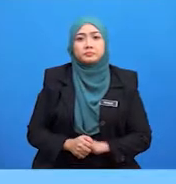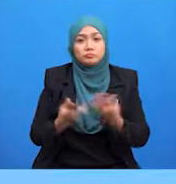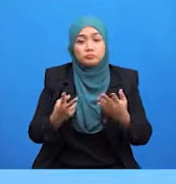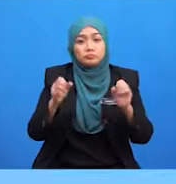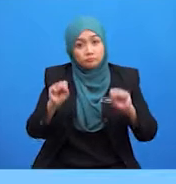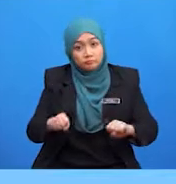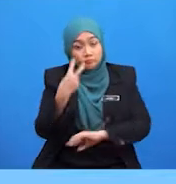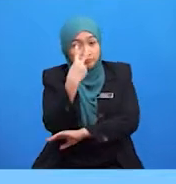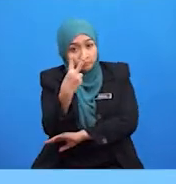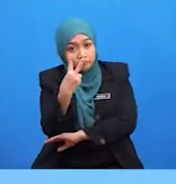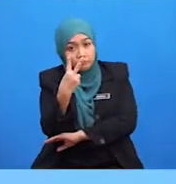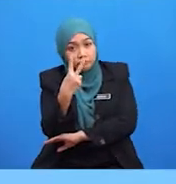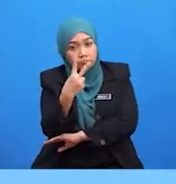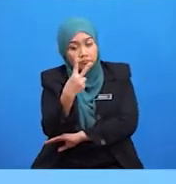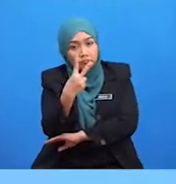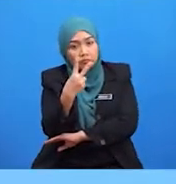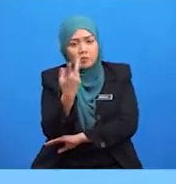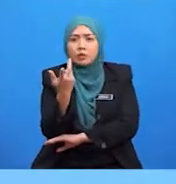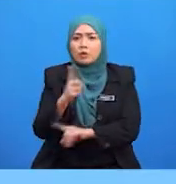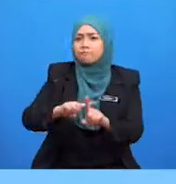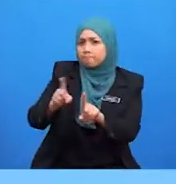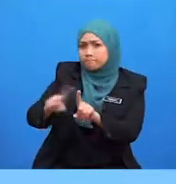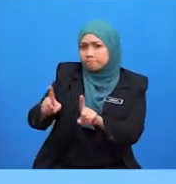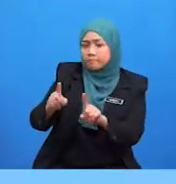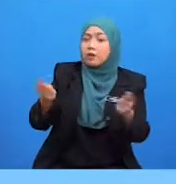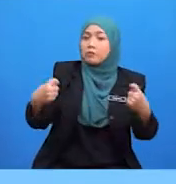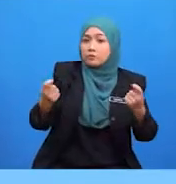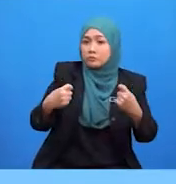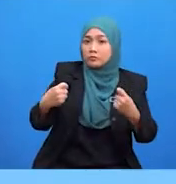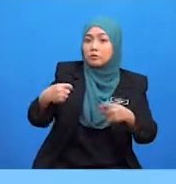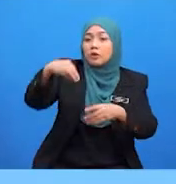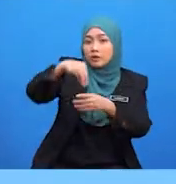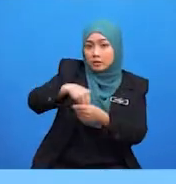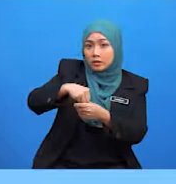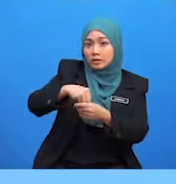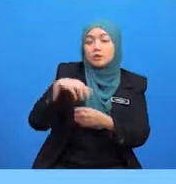seen different modes or different types of transportation in our country?